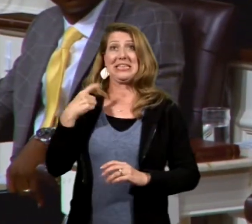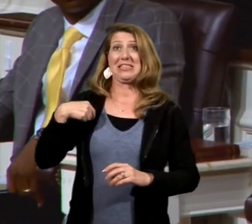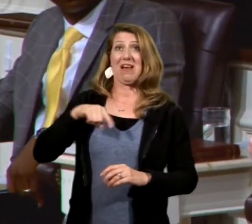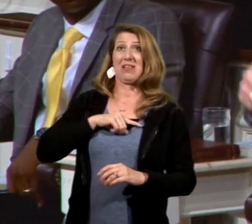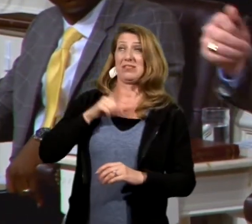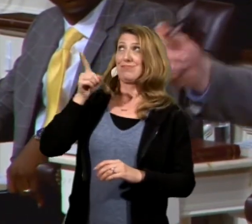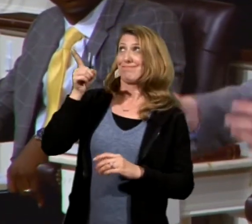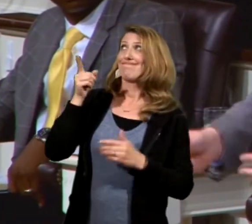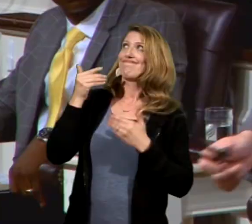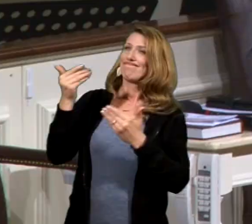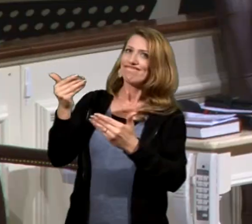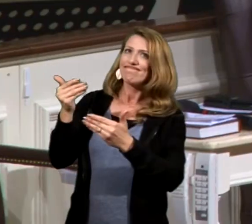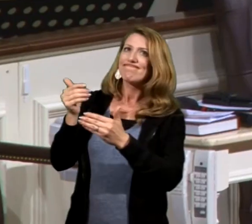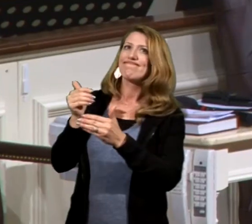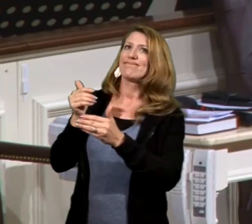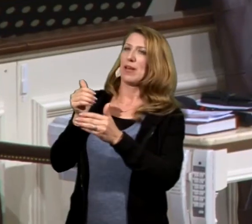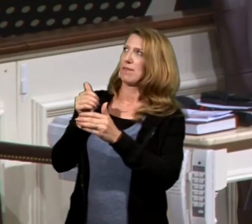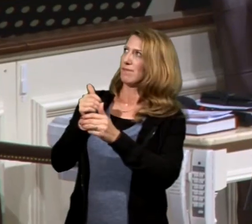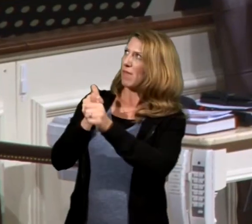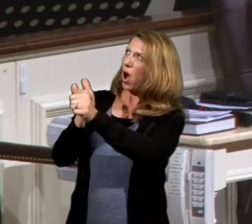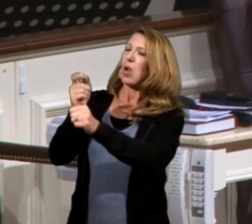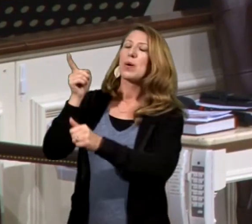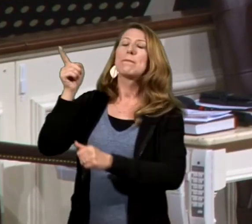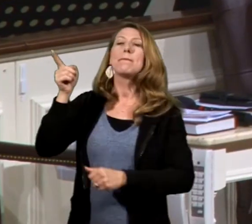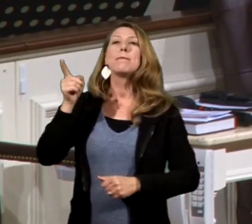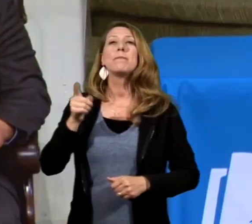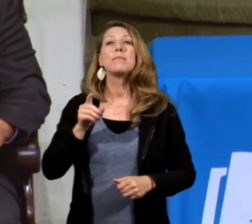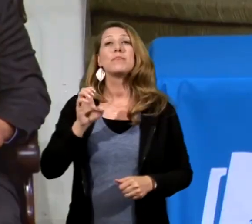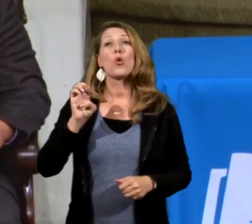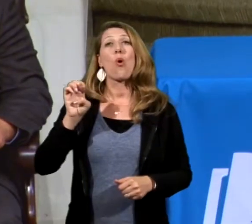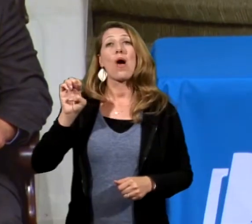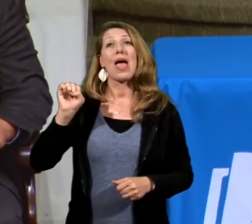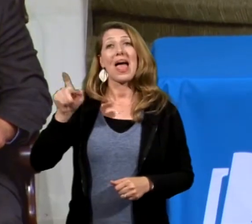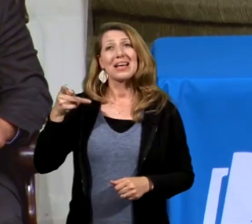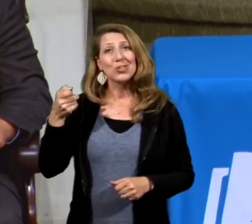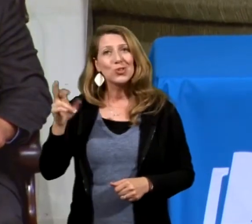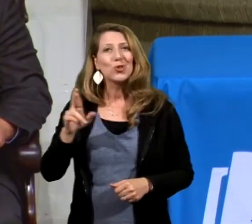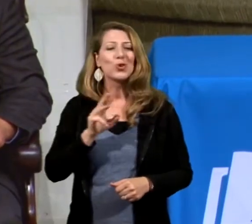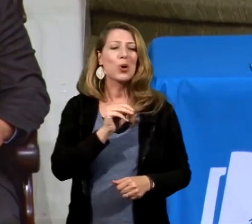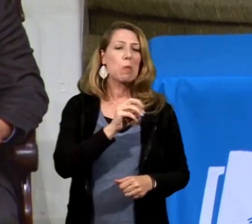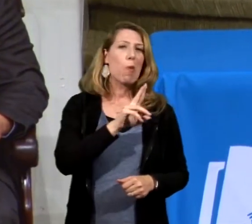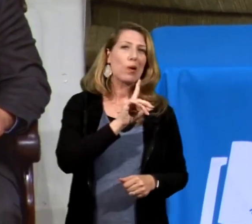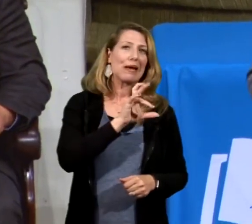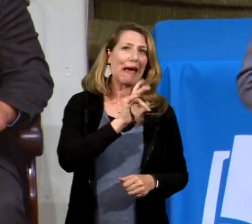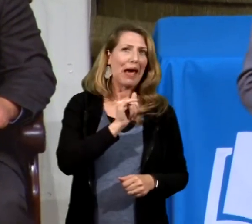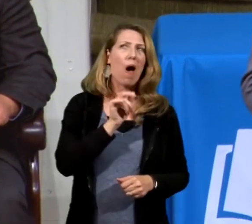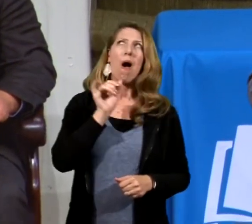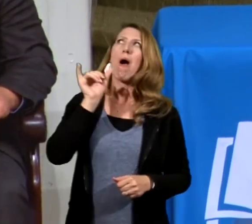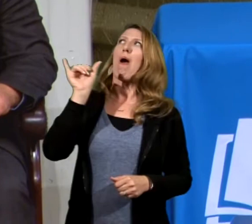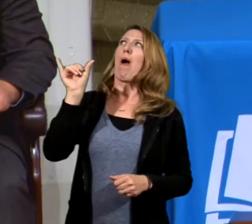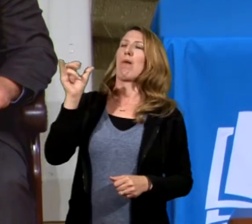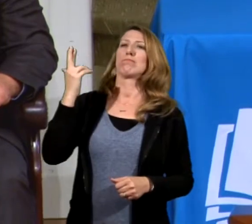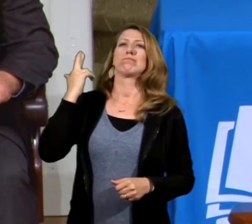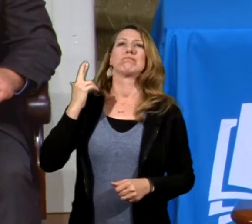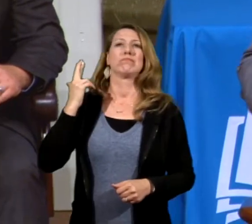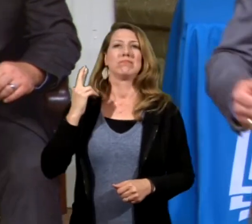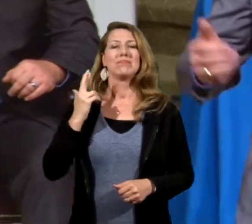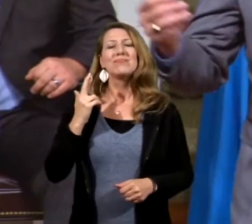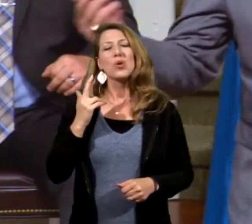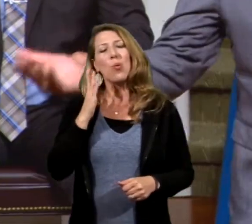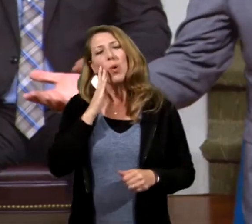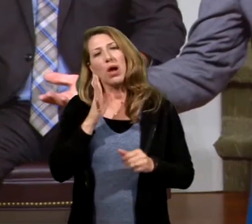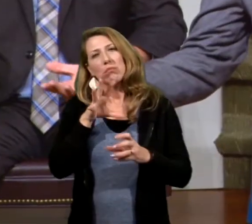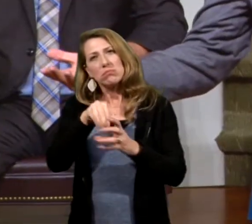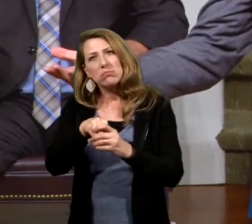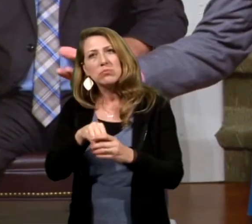and let Him follow us. And Esther and Mordecai are figuring this out. Well, and we pick up our story, and I must be brief, but